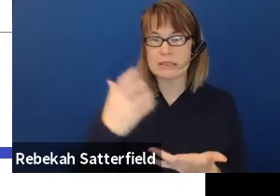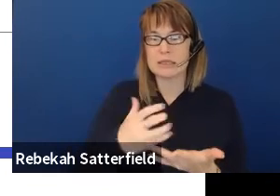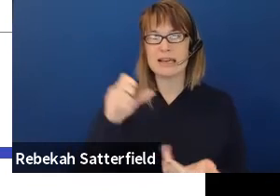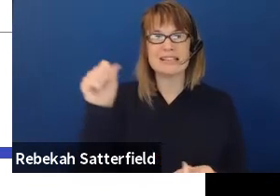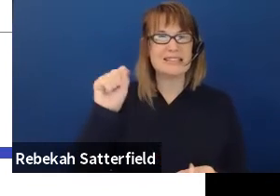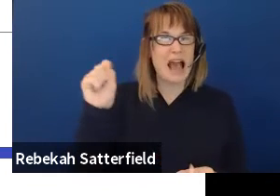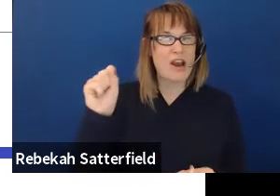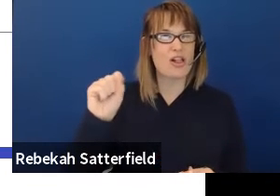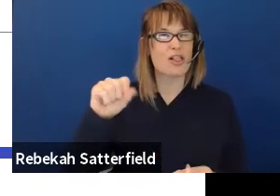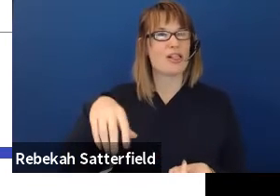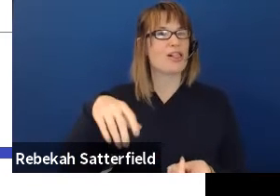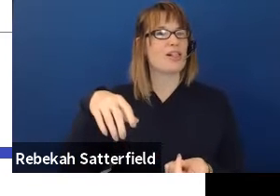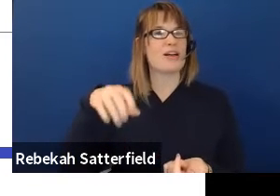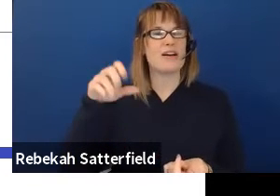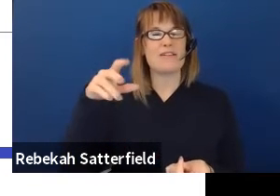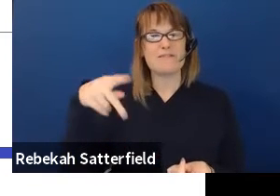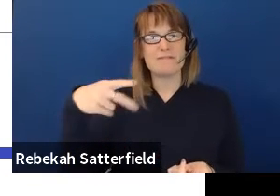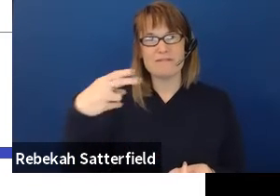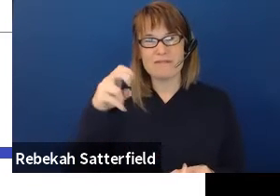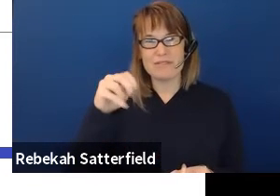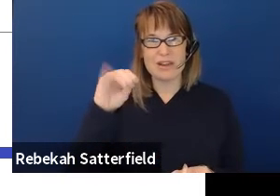Seattle, Phoenix, San Francisco,